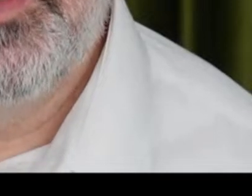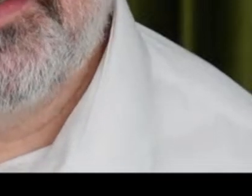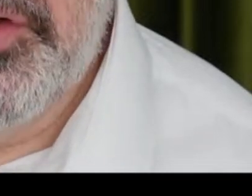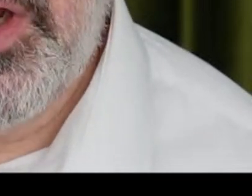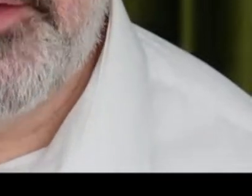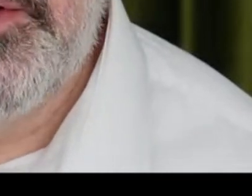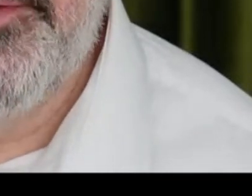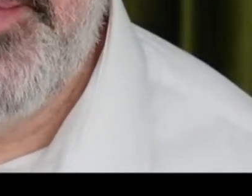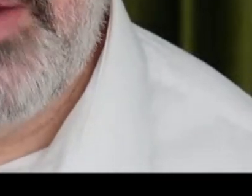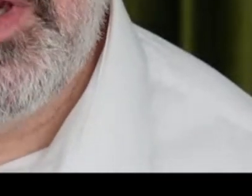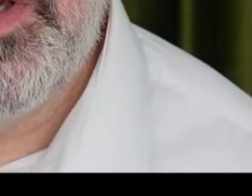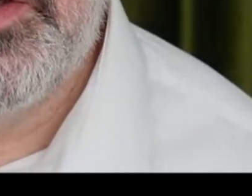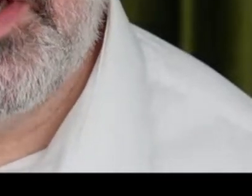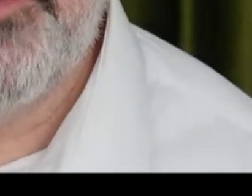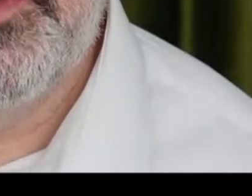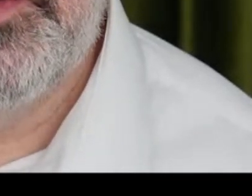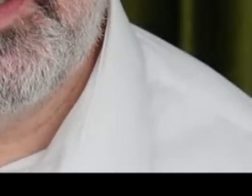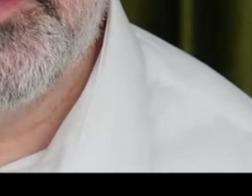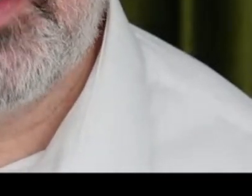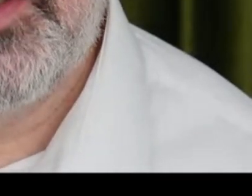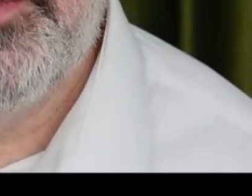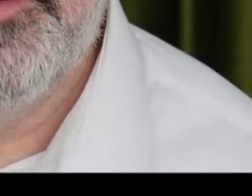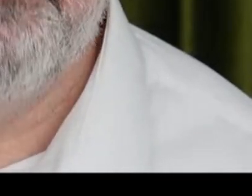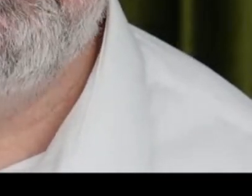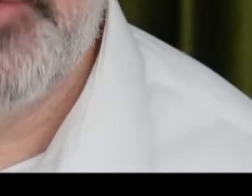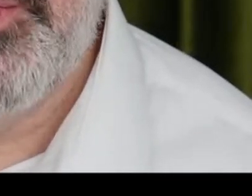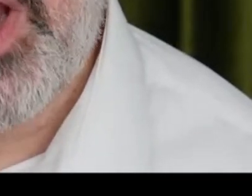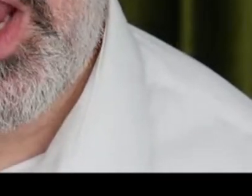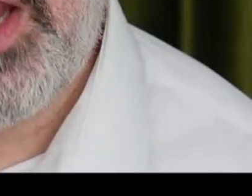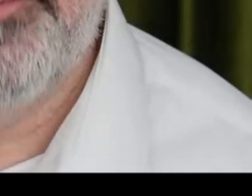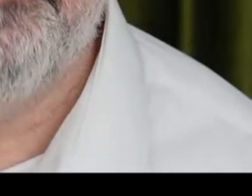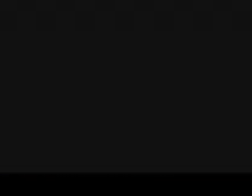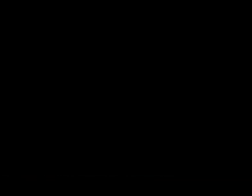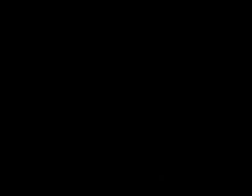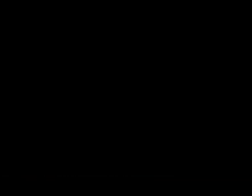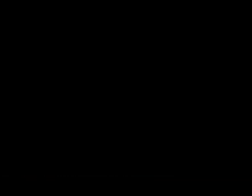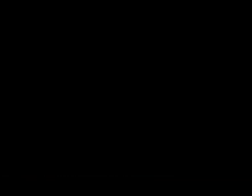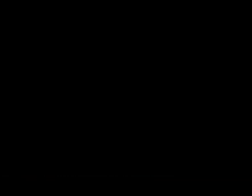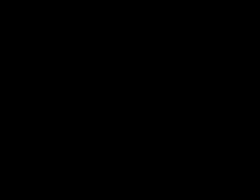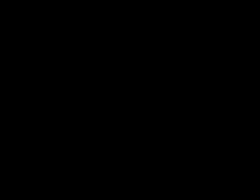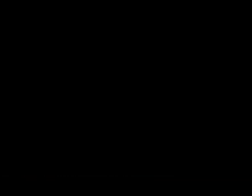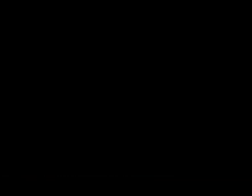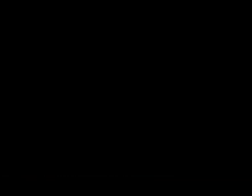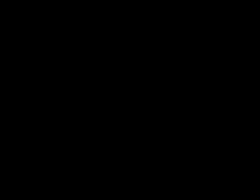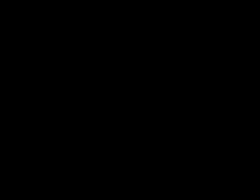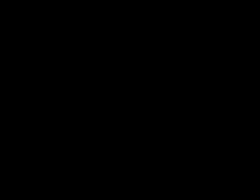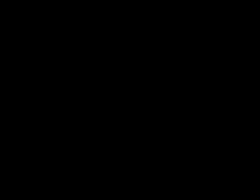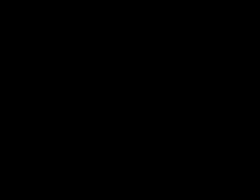And it's good afternoon from him. Good afternoon, ladies and gentlemen. Goodbye. Good afternoon.